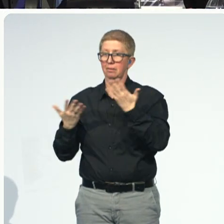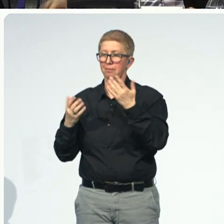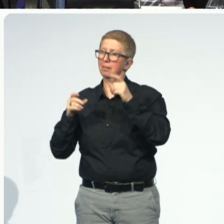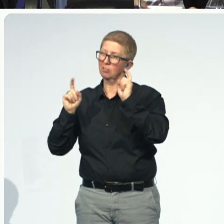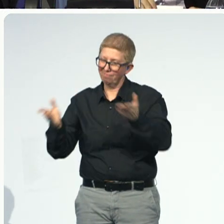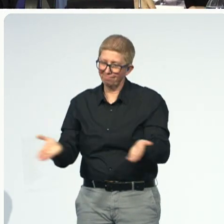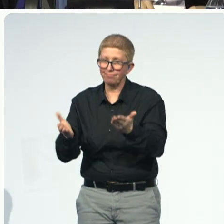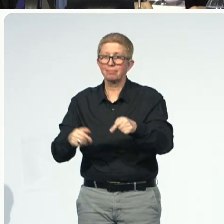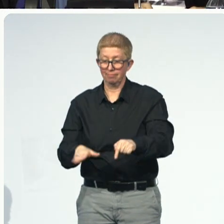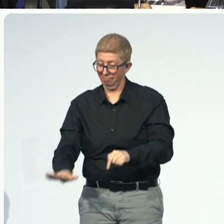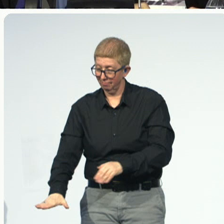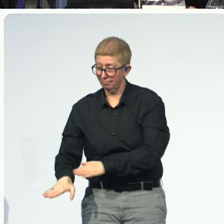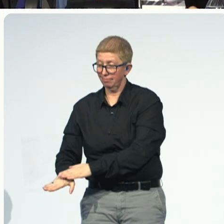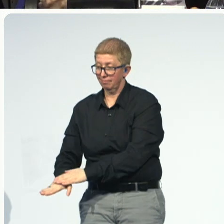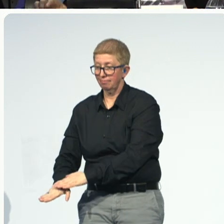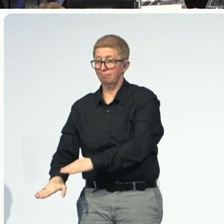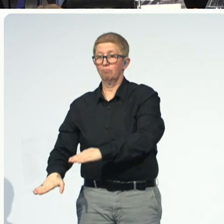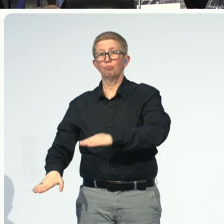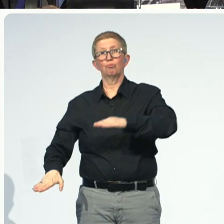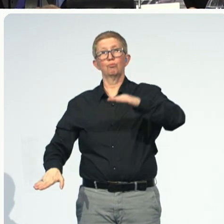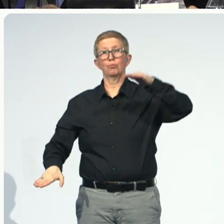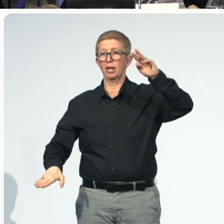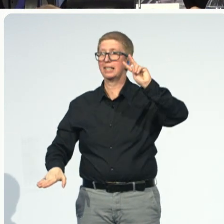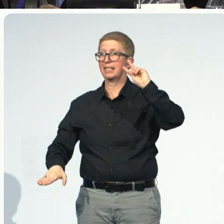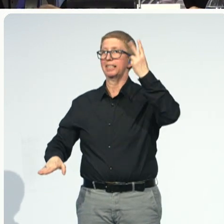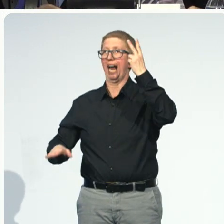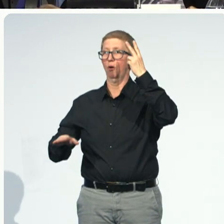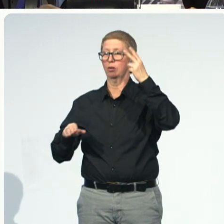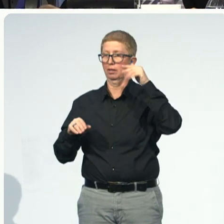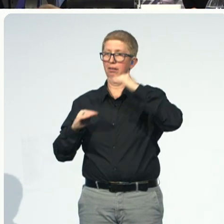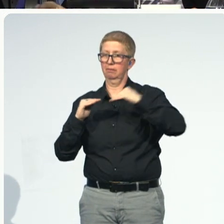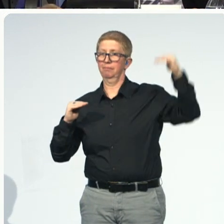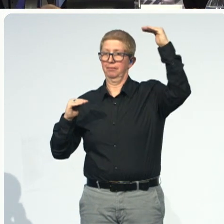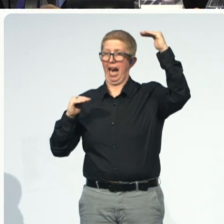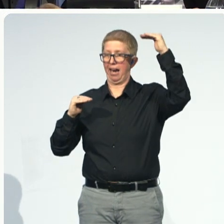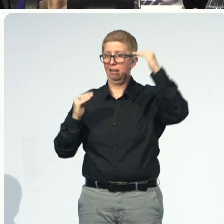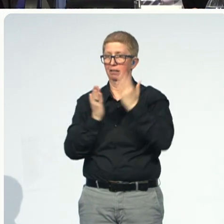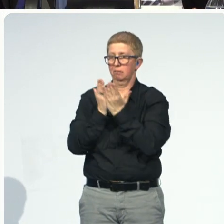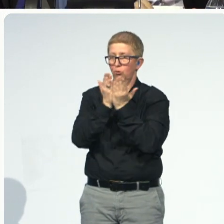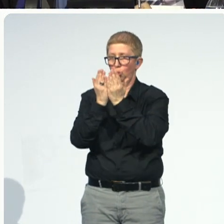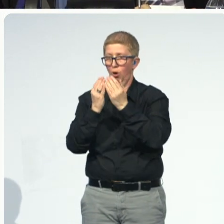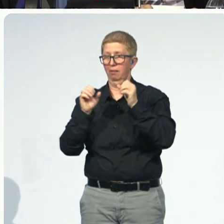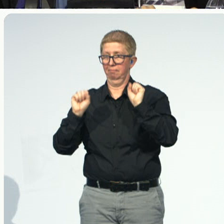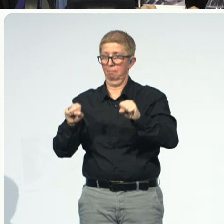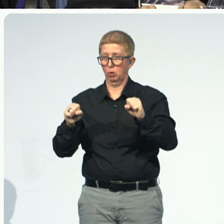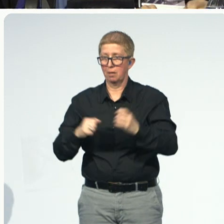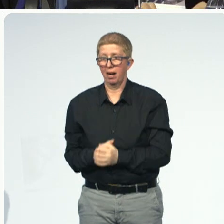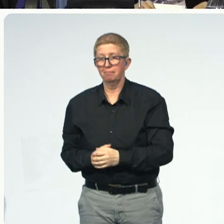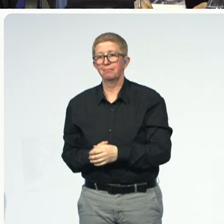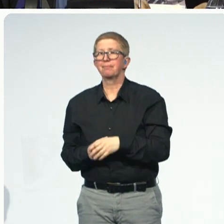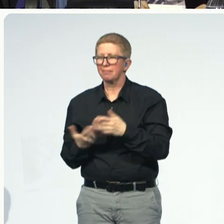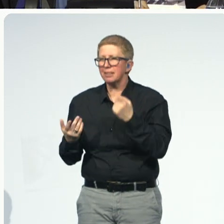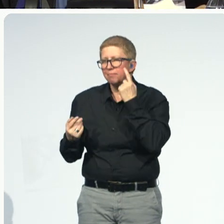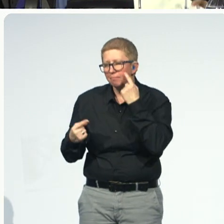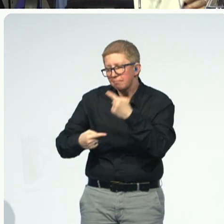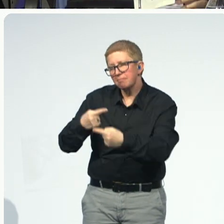currently, we have a trial in a tertiary institute, and there are 4 deaf students there studying with the hearing students with